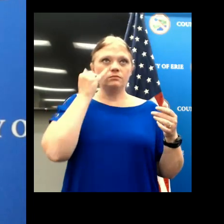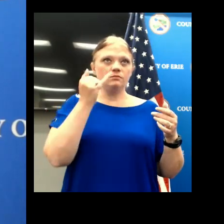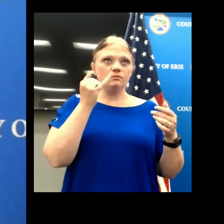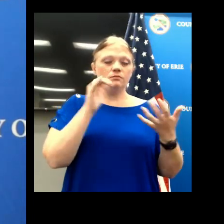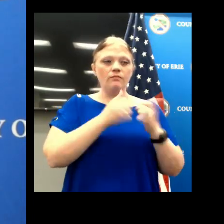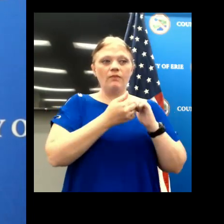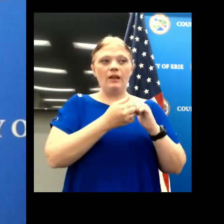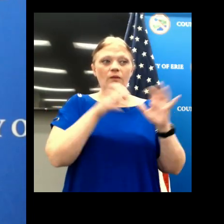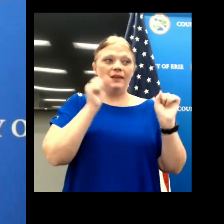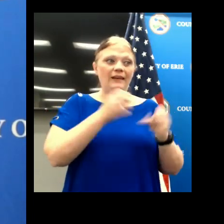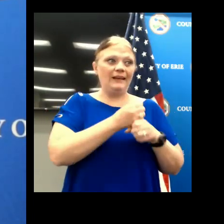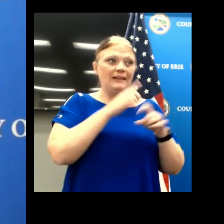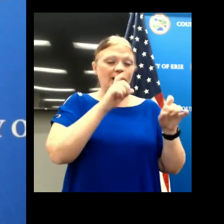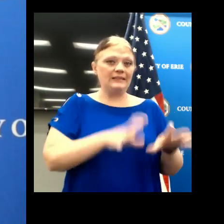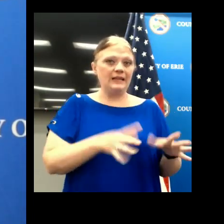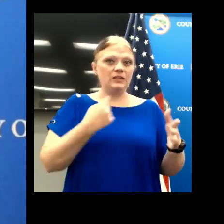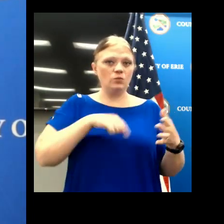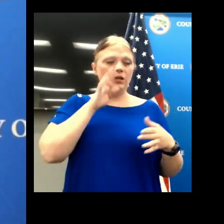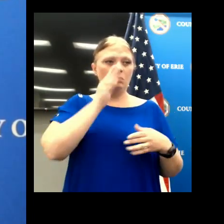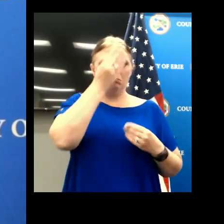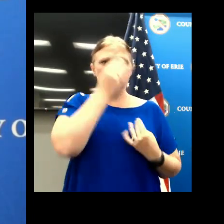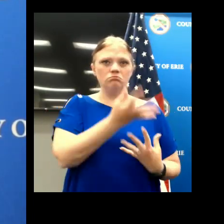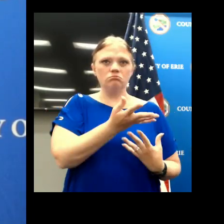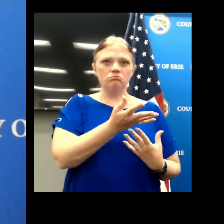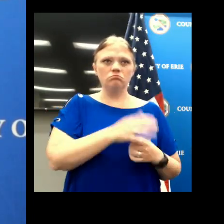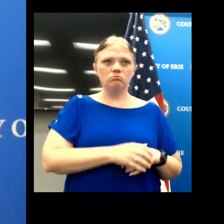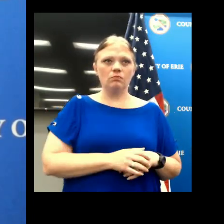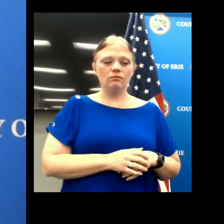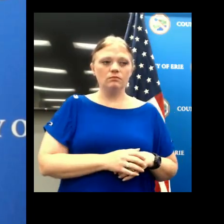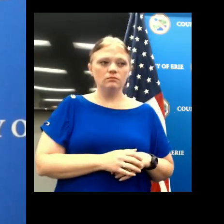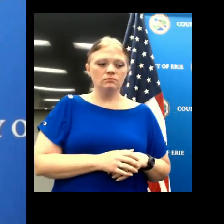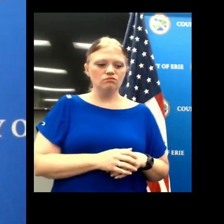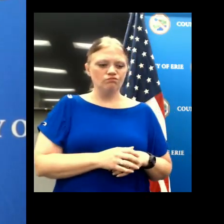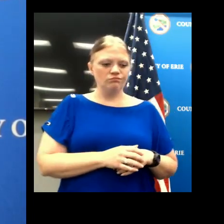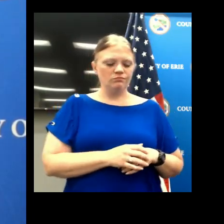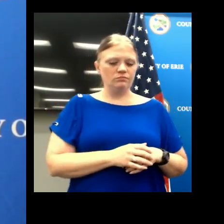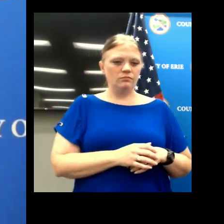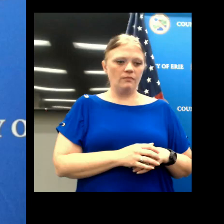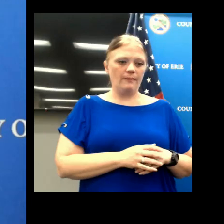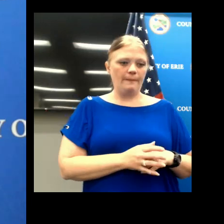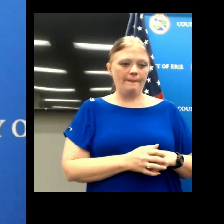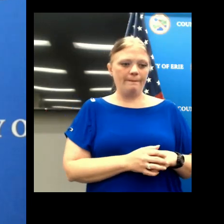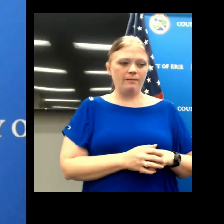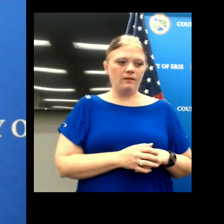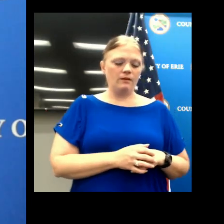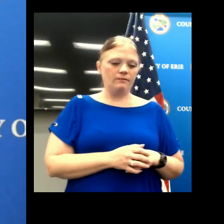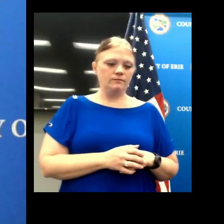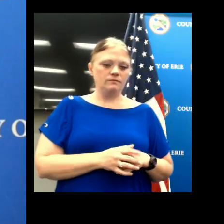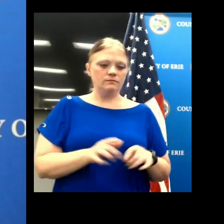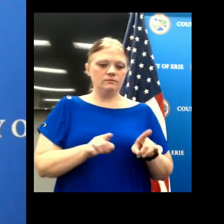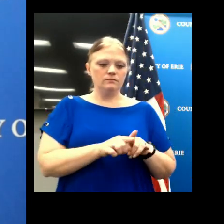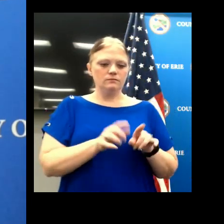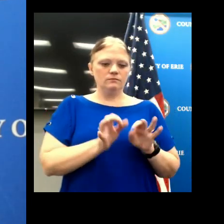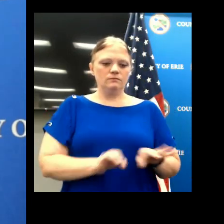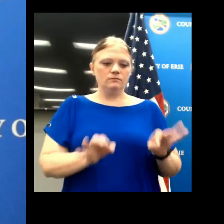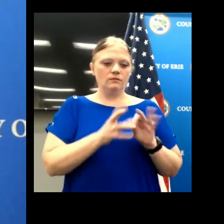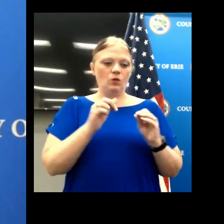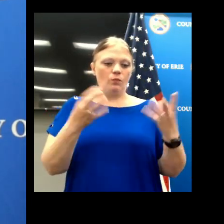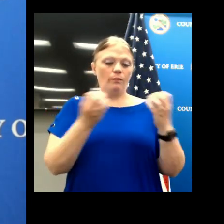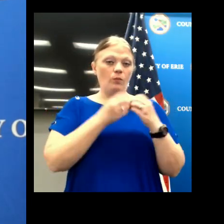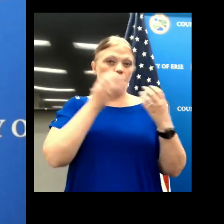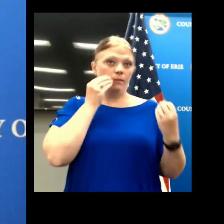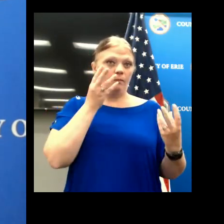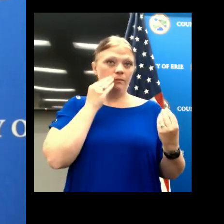how they can get tested, we will advise them. And also, we are even, as important or even more important